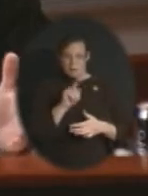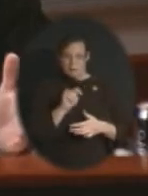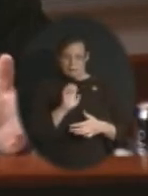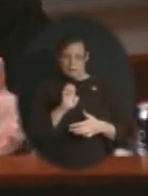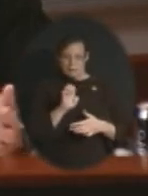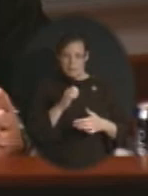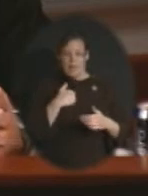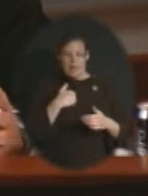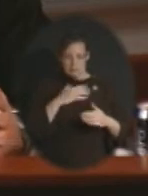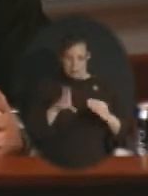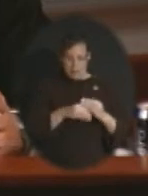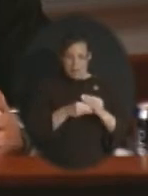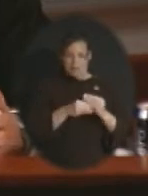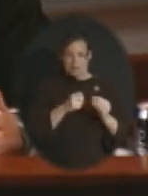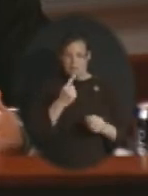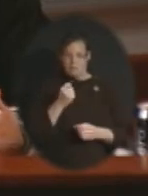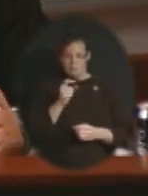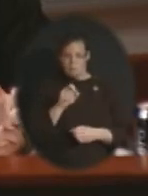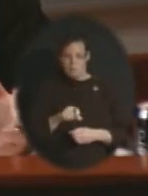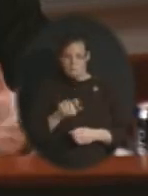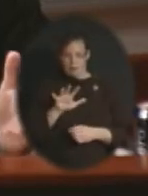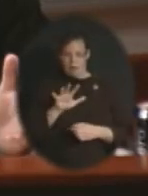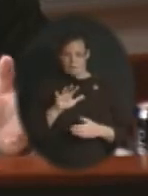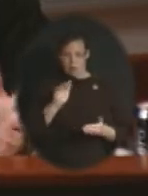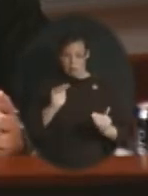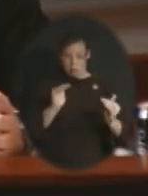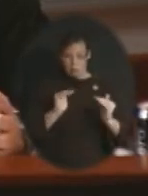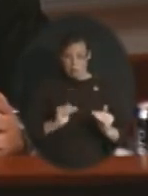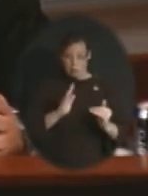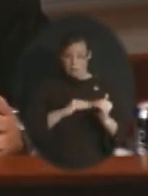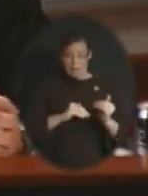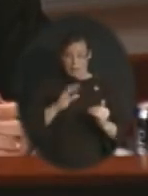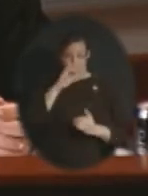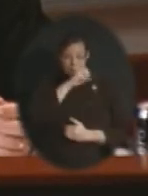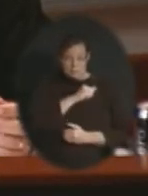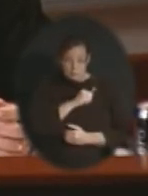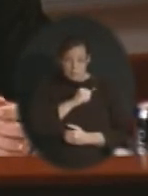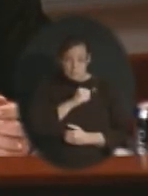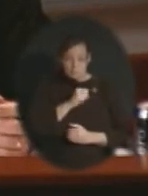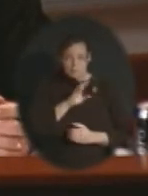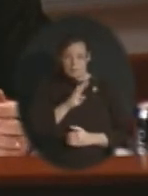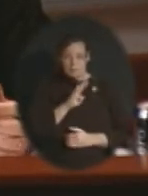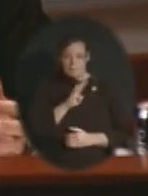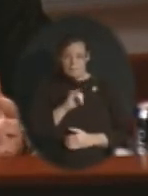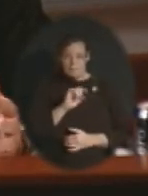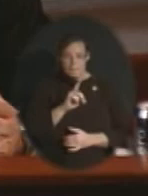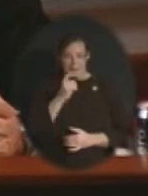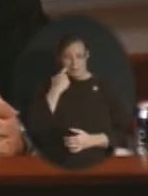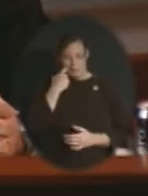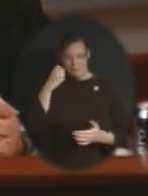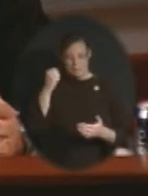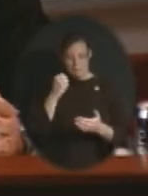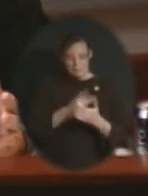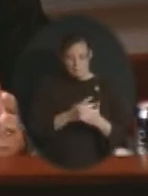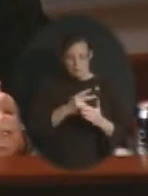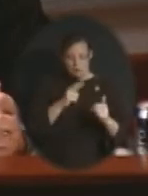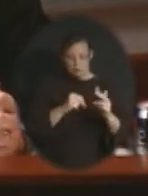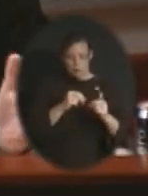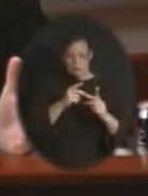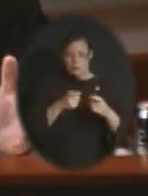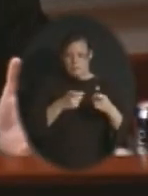that pegged in at 11.5, lower than what was originally estimated. The bid that you just approved for construction management